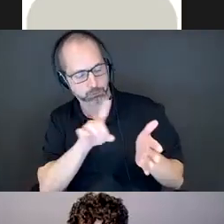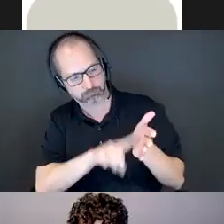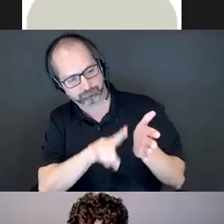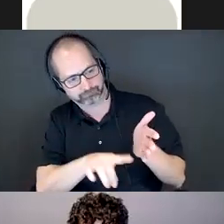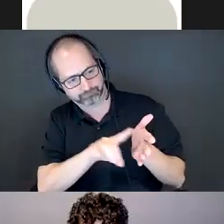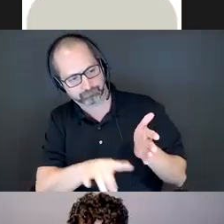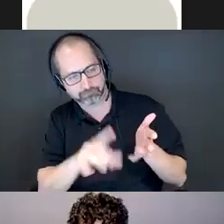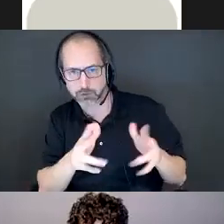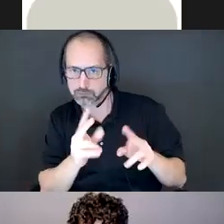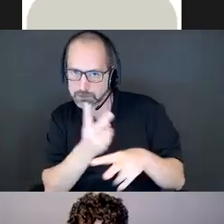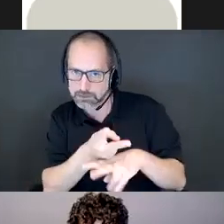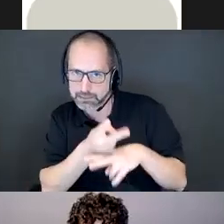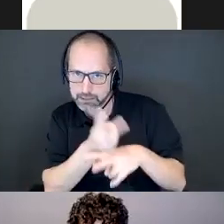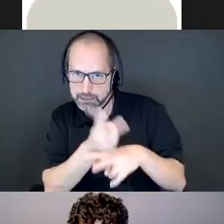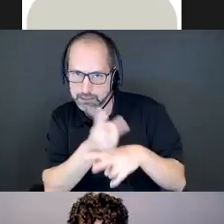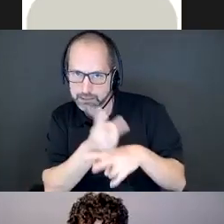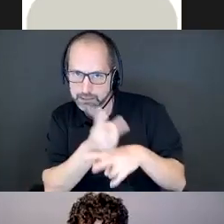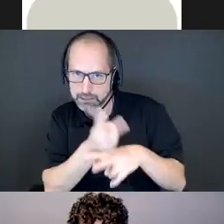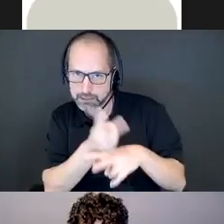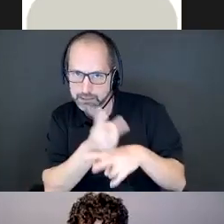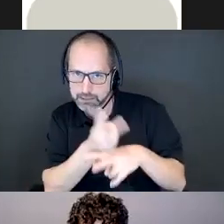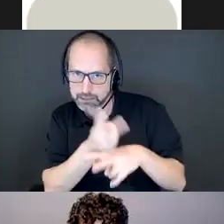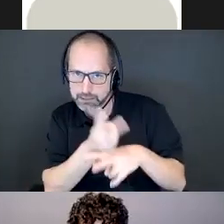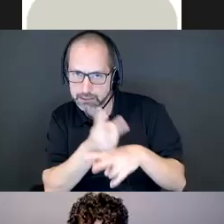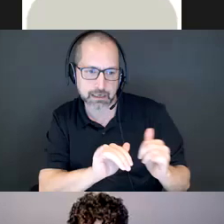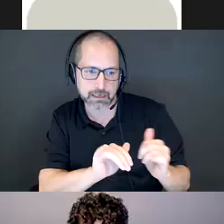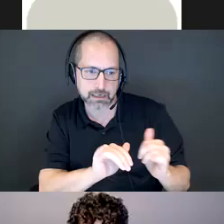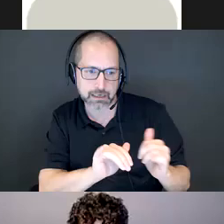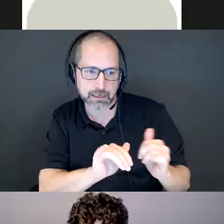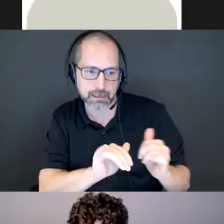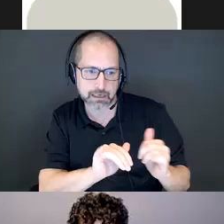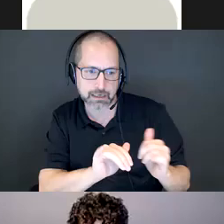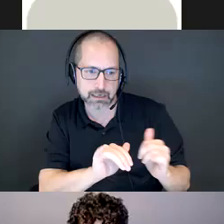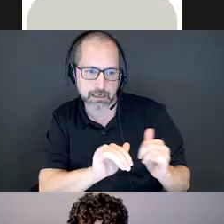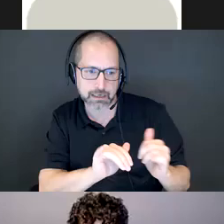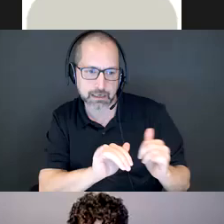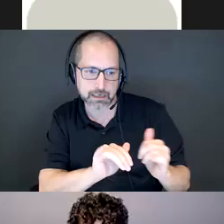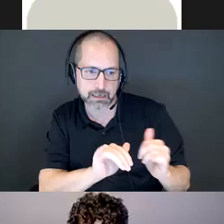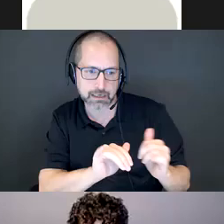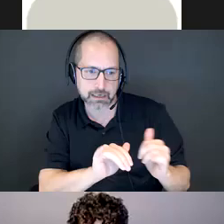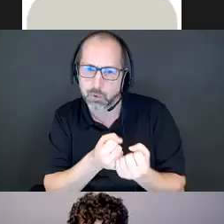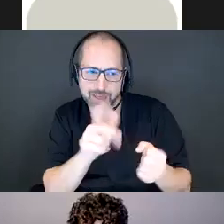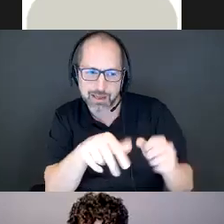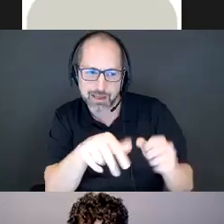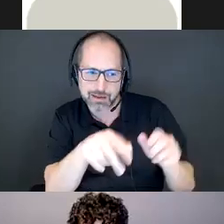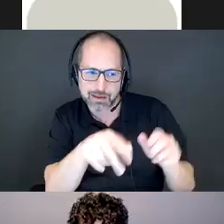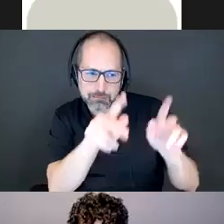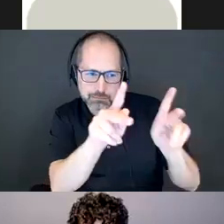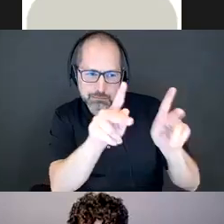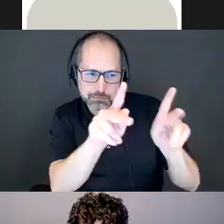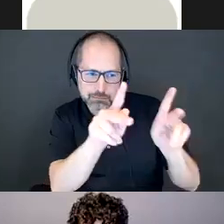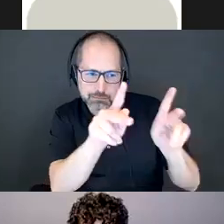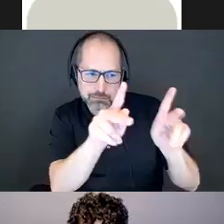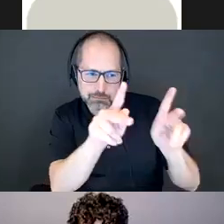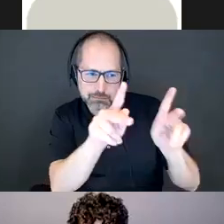very carefully in terms of how do we support and encourage older adults to stick to low risk drinking guidelines. And there's a fair bit of